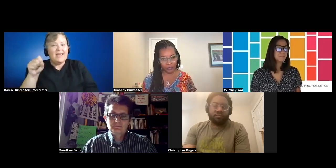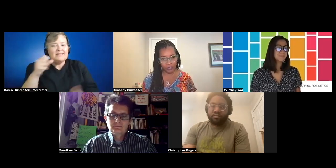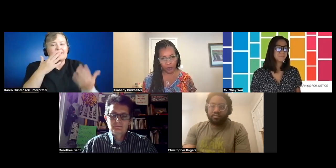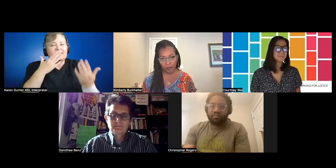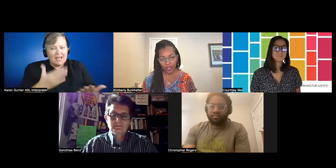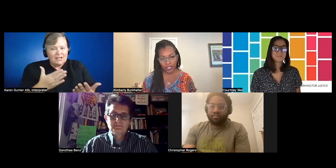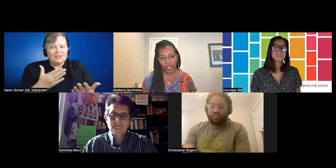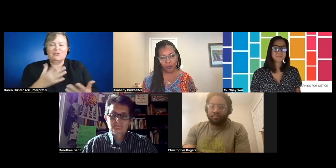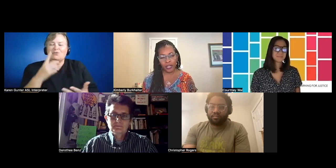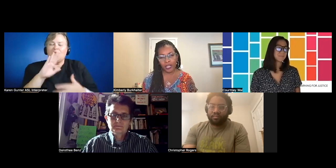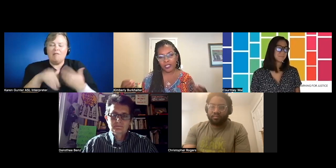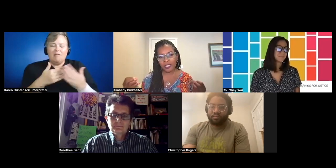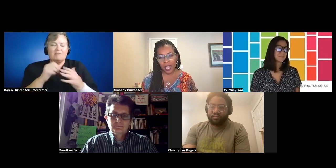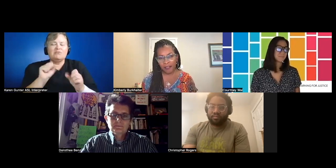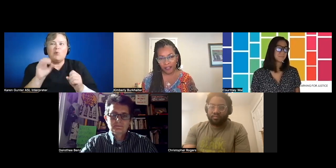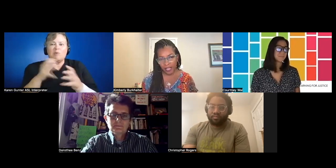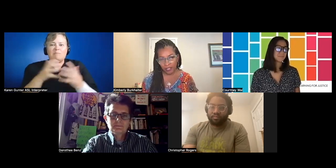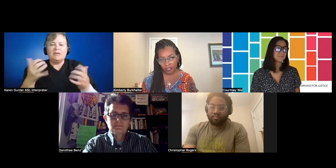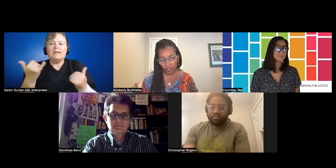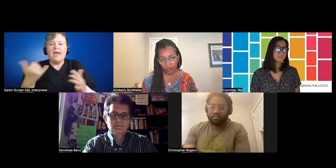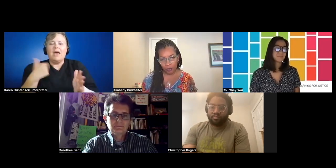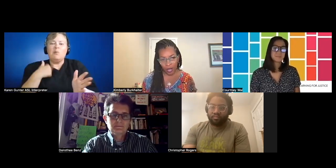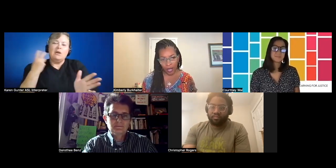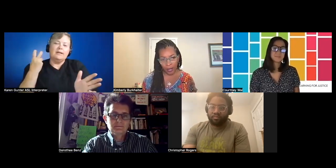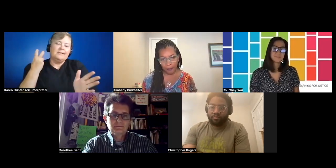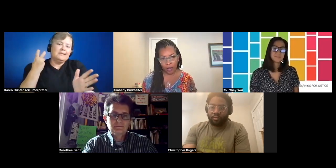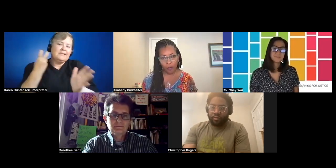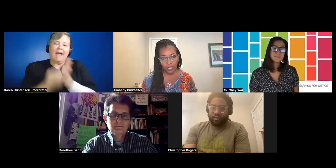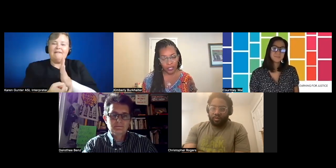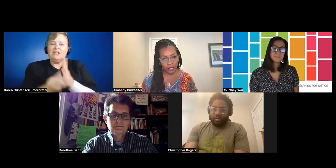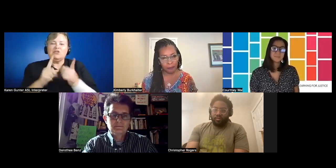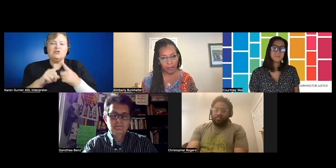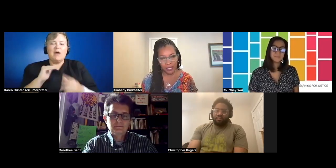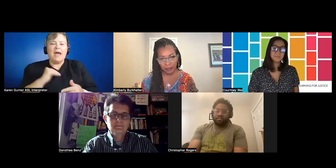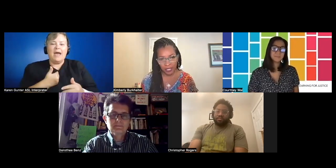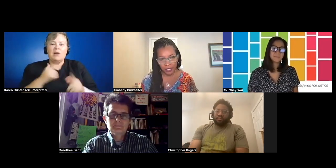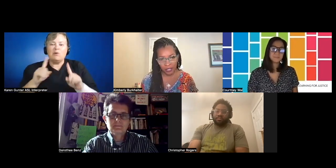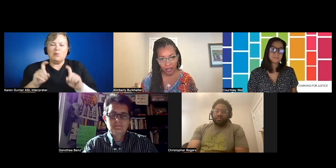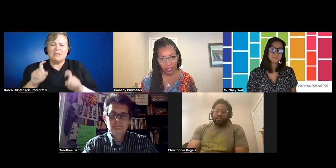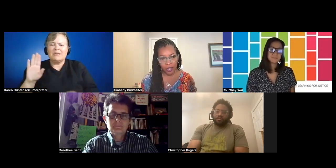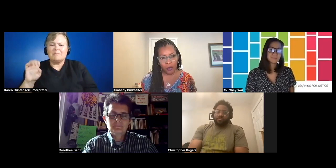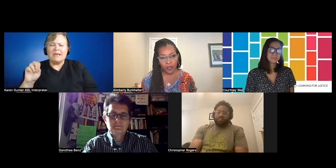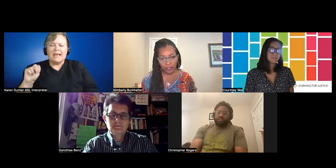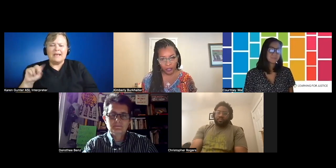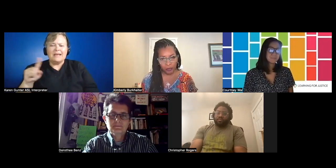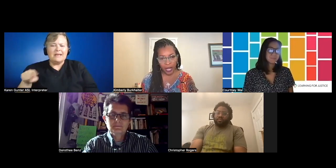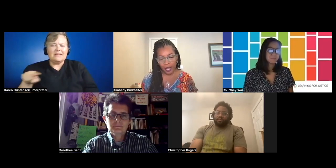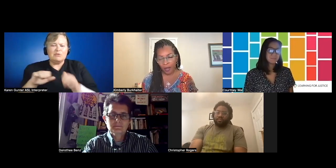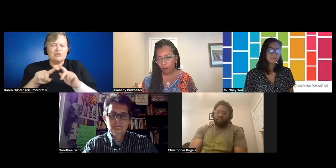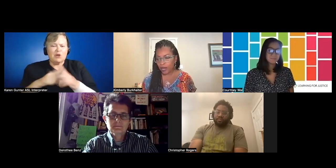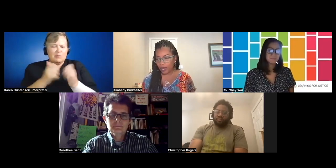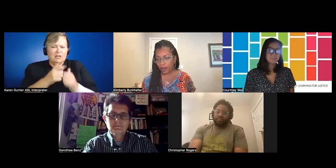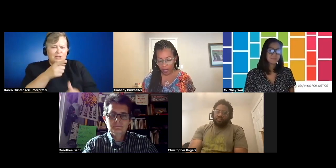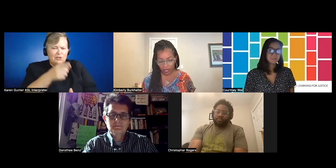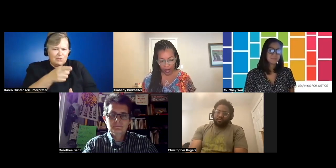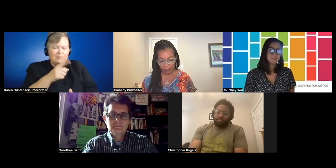all so much. We're going to dive into our questions. And Benz, I'm going to start with you, but I